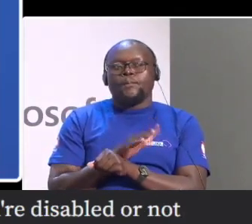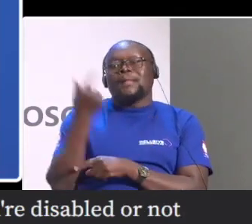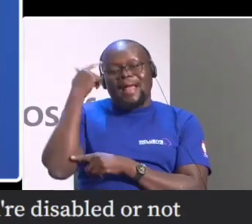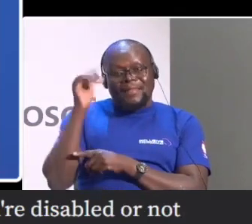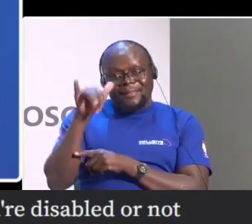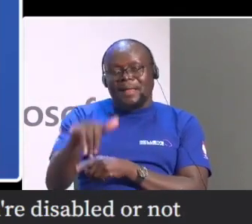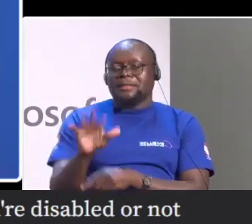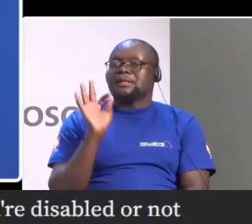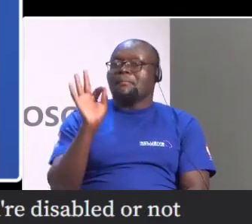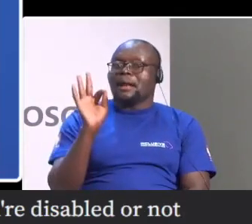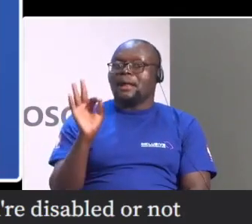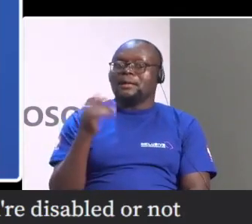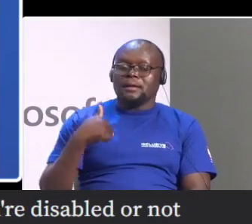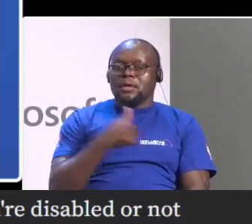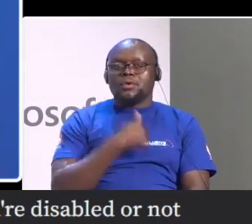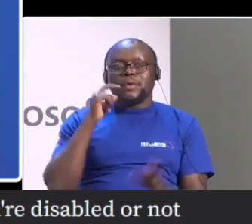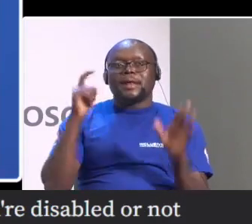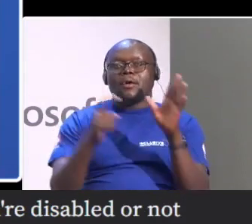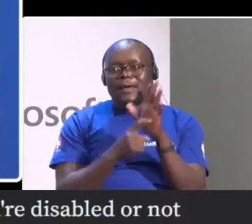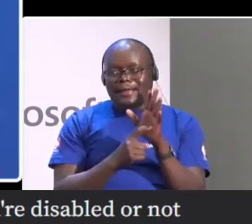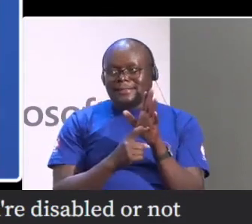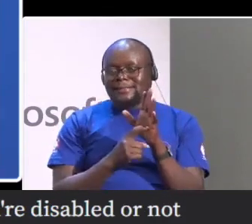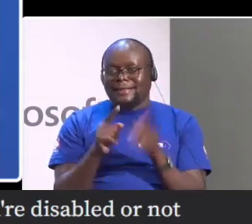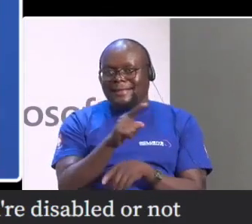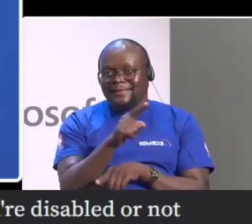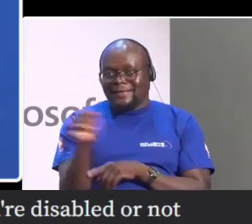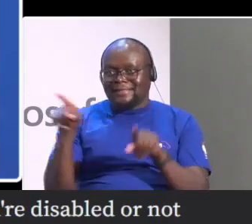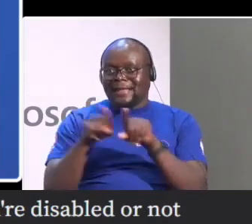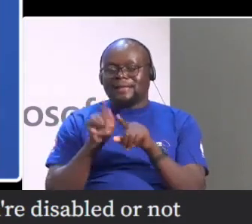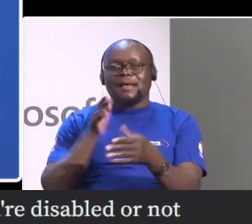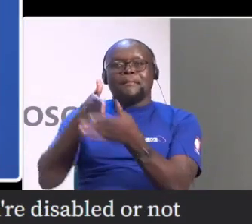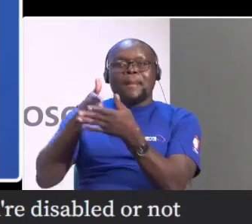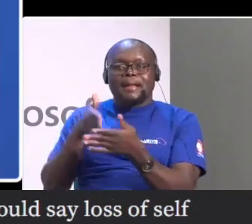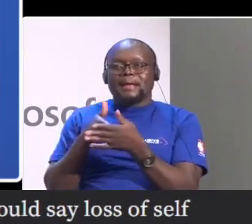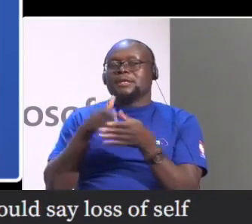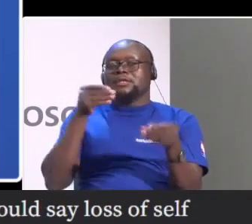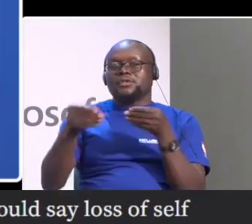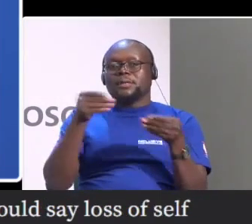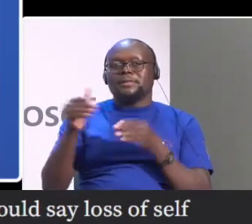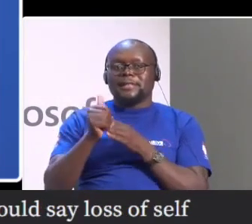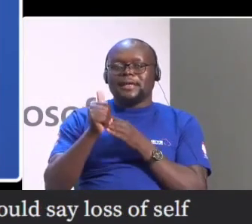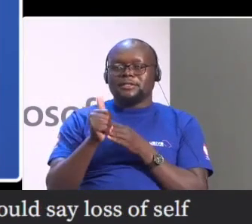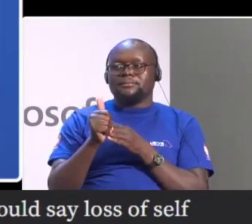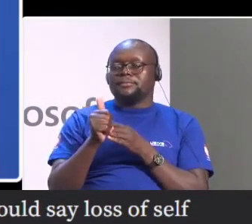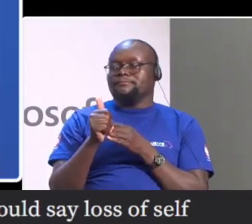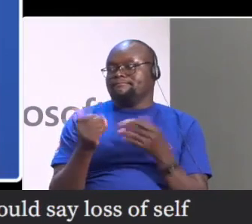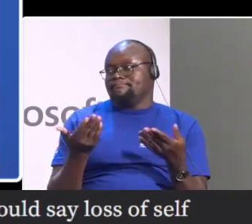I think that's brilliant. Do we recognize these as barriers to disability leadership in the